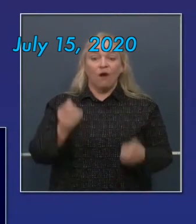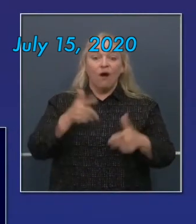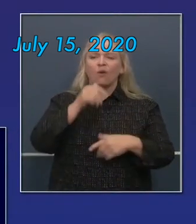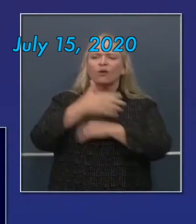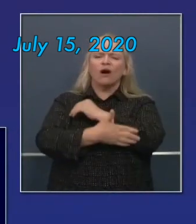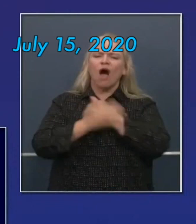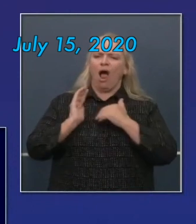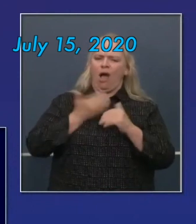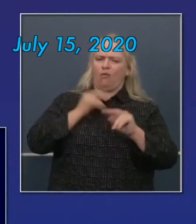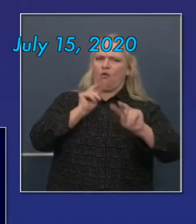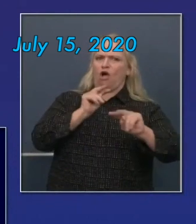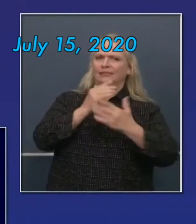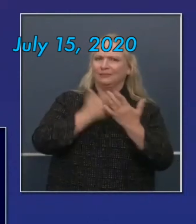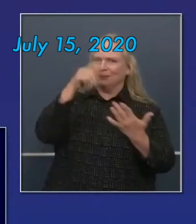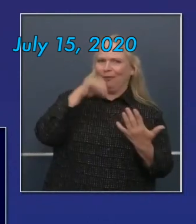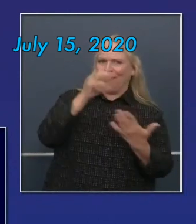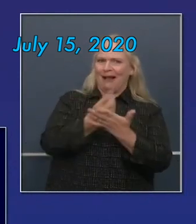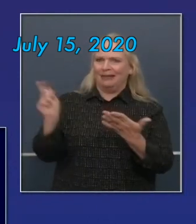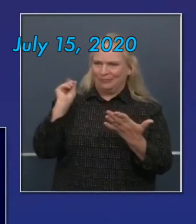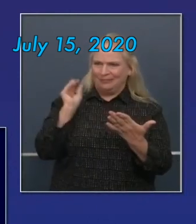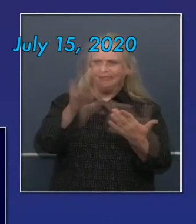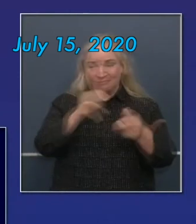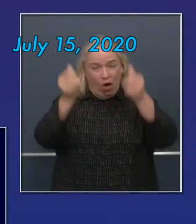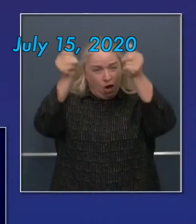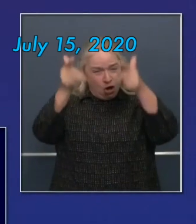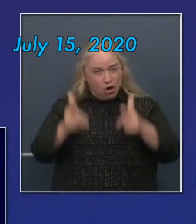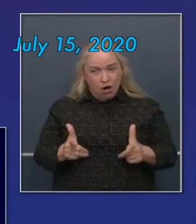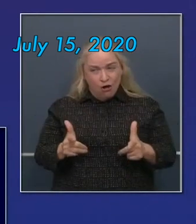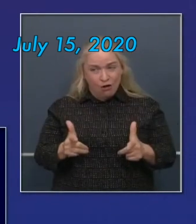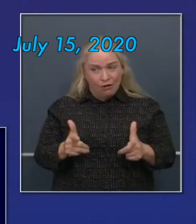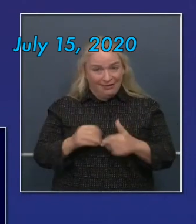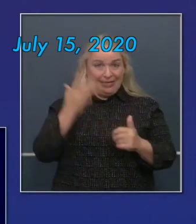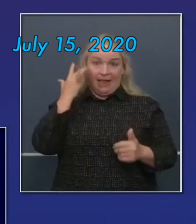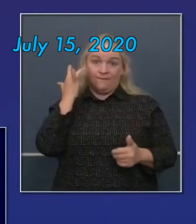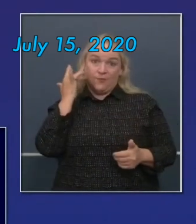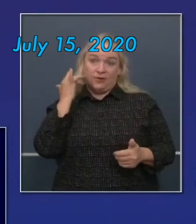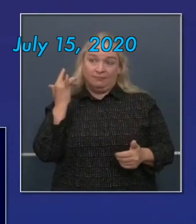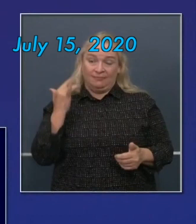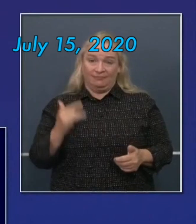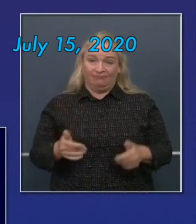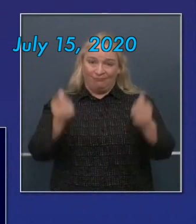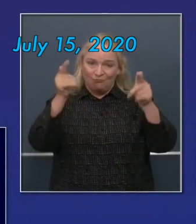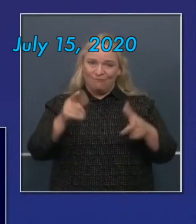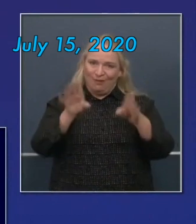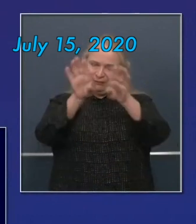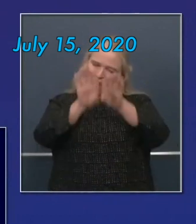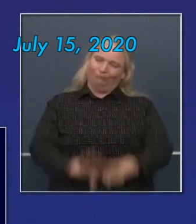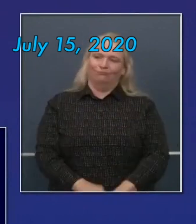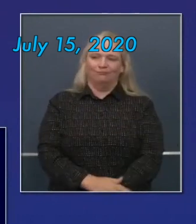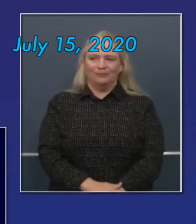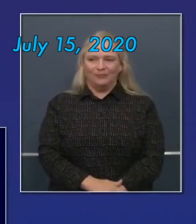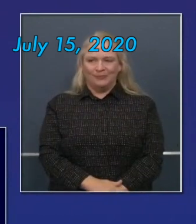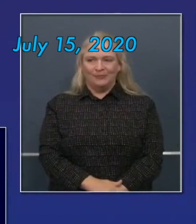city of Palmdale. So now, as of July 13th, all counties on the list are required to basically close